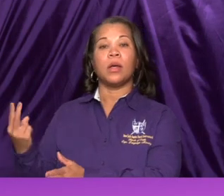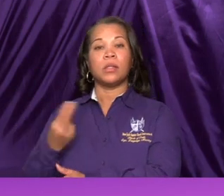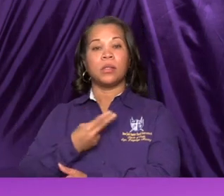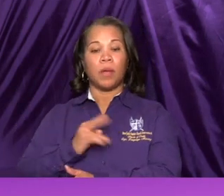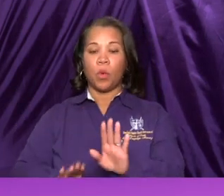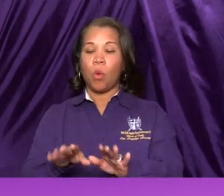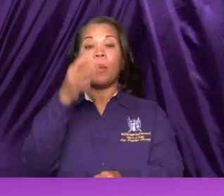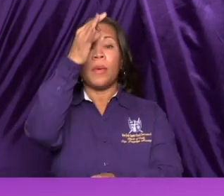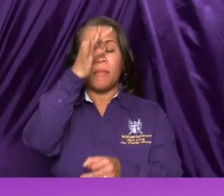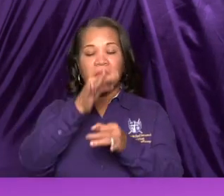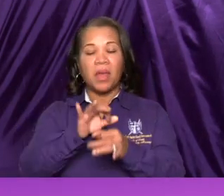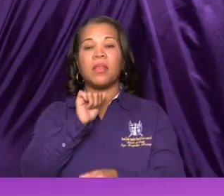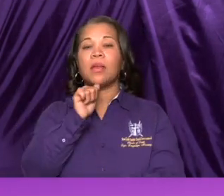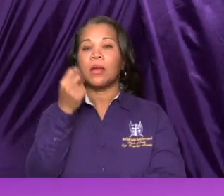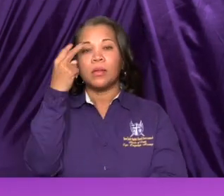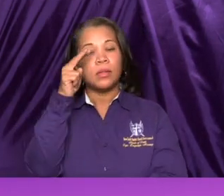sight.